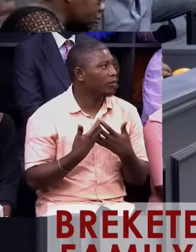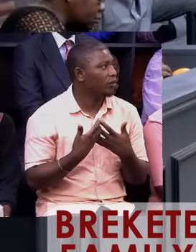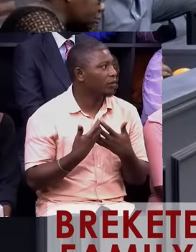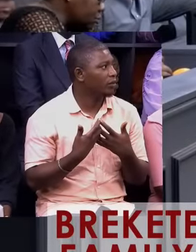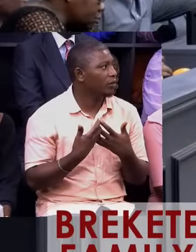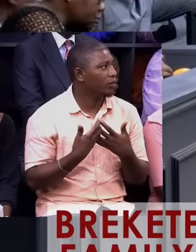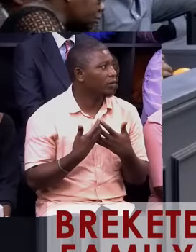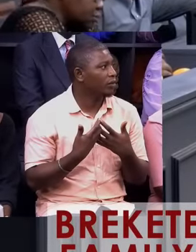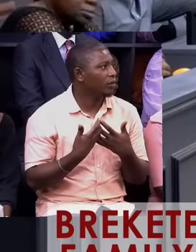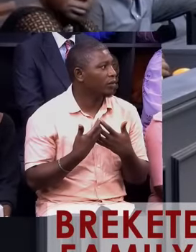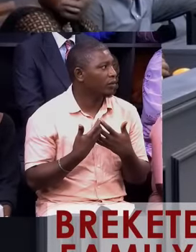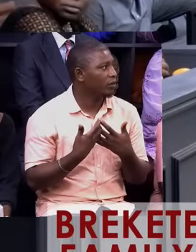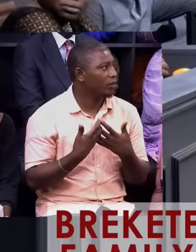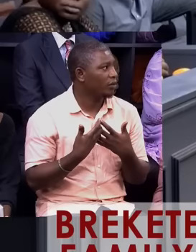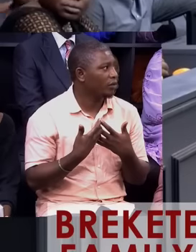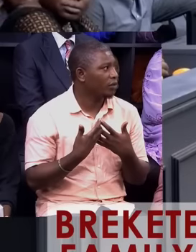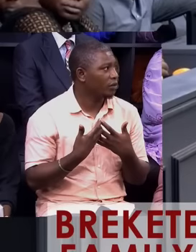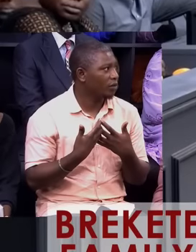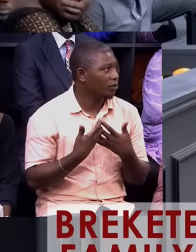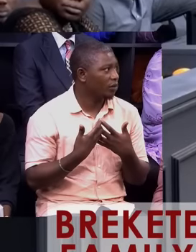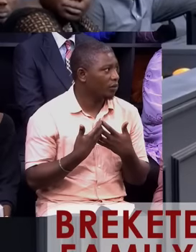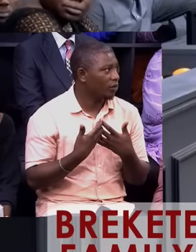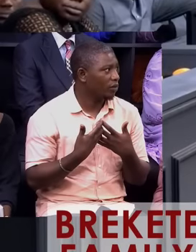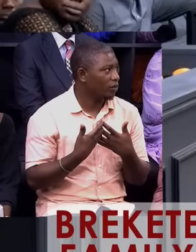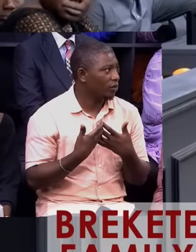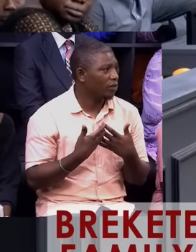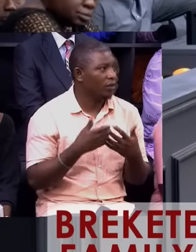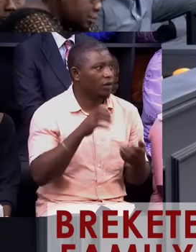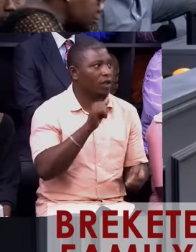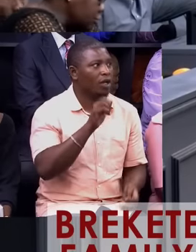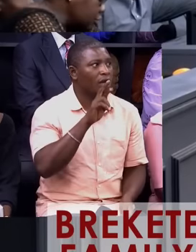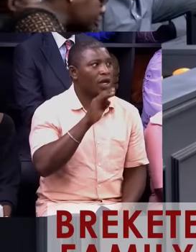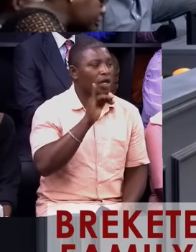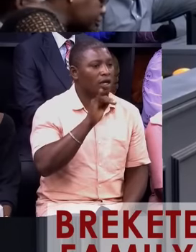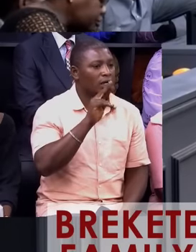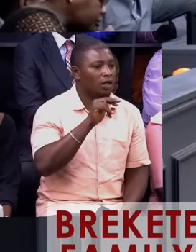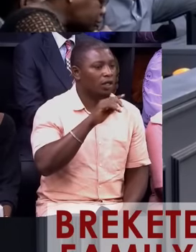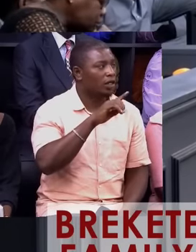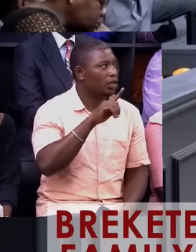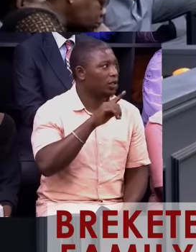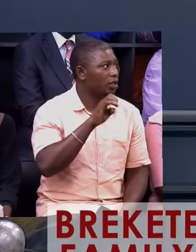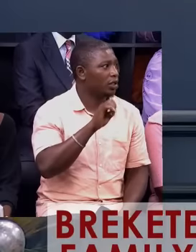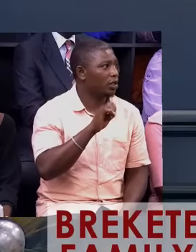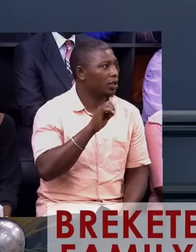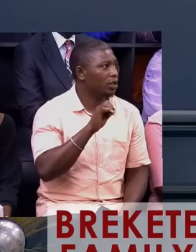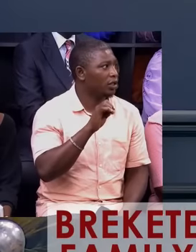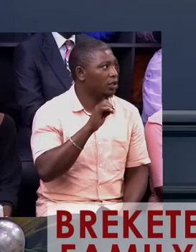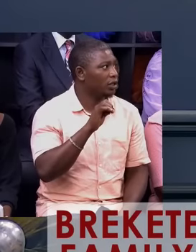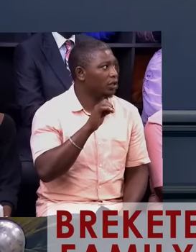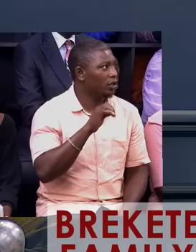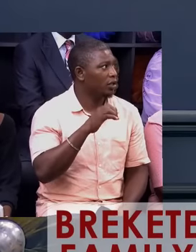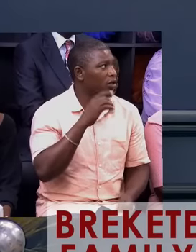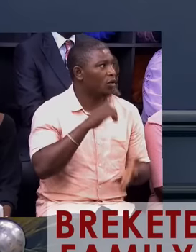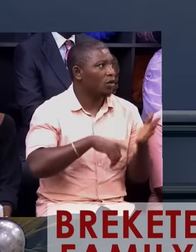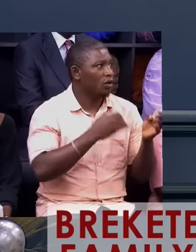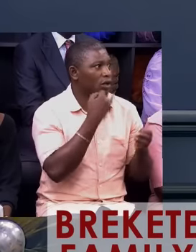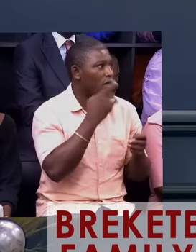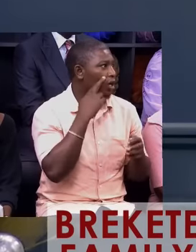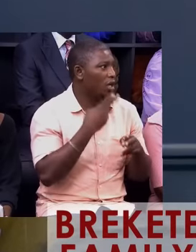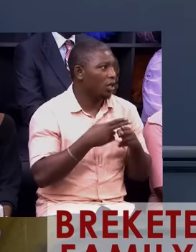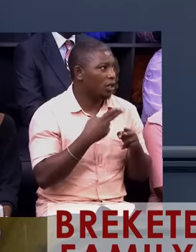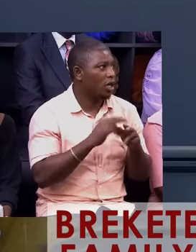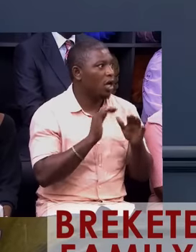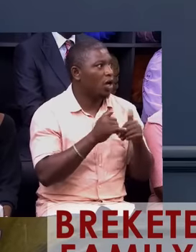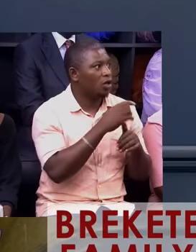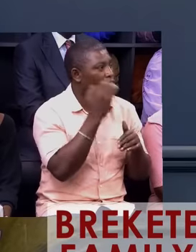carry you um AR yeah what be her name how you